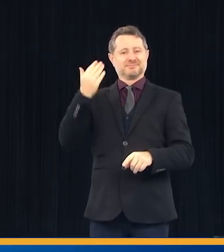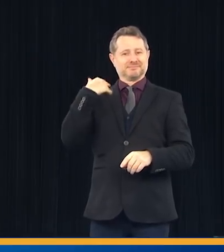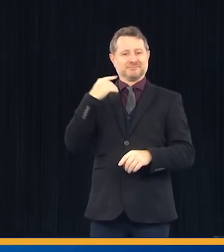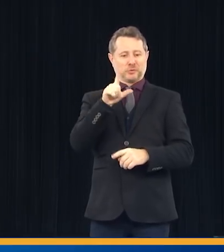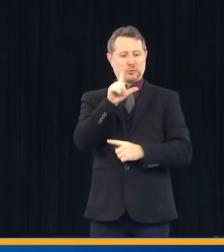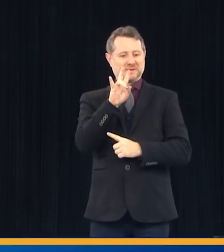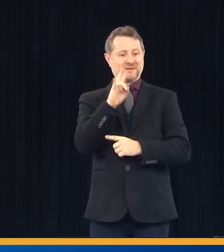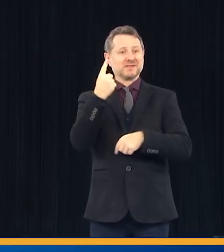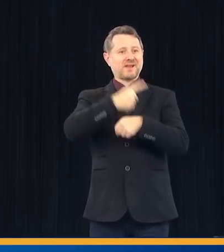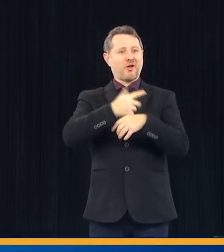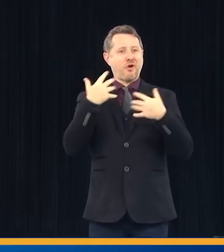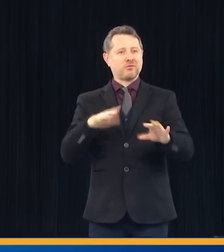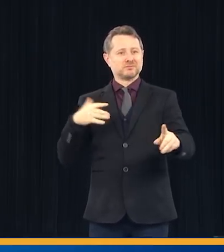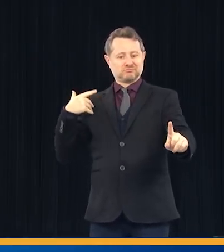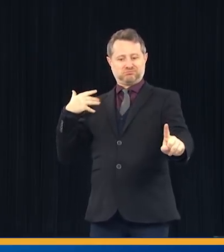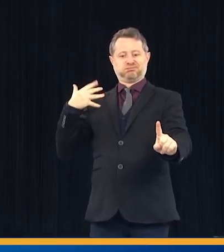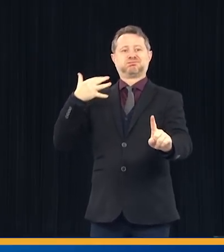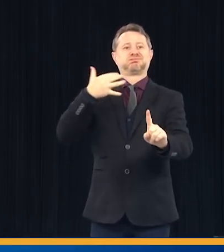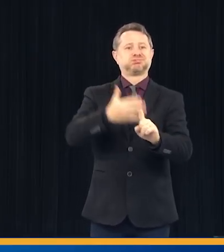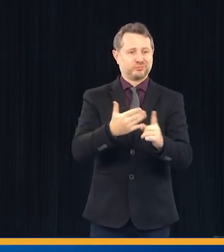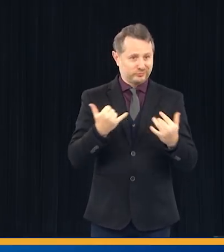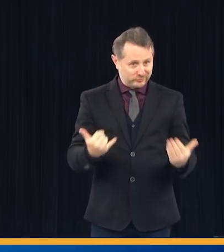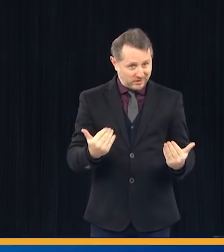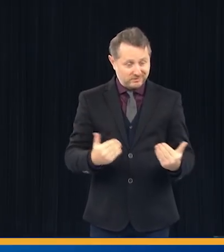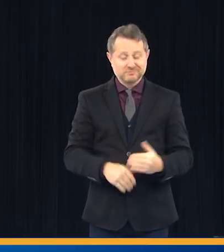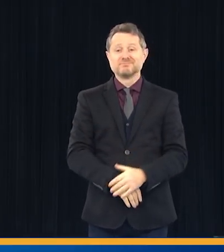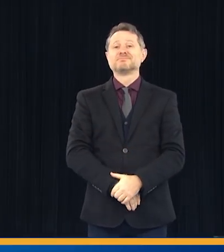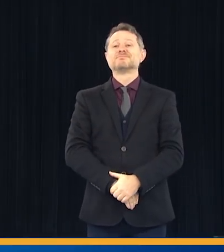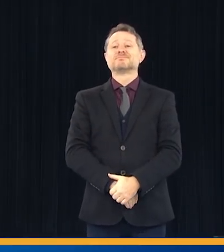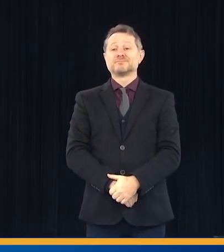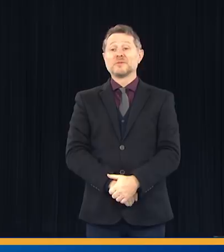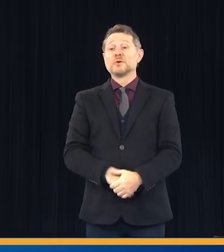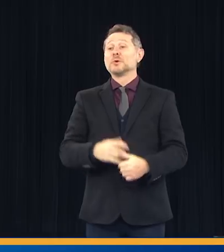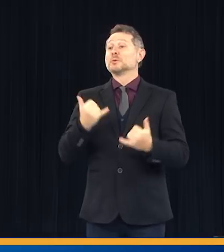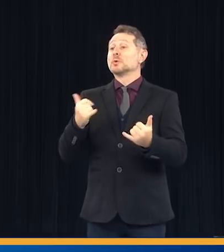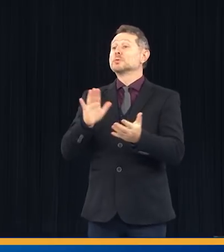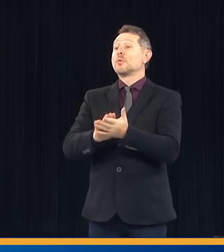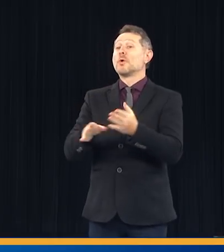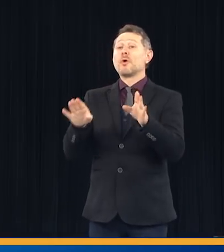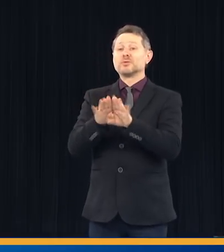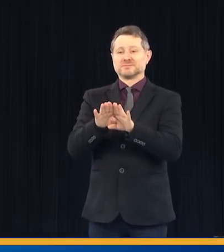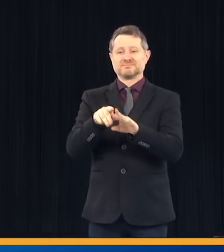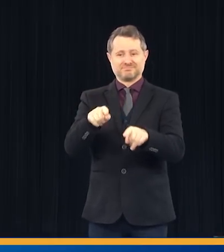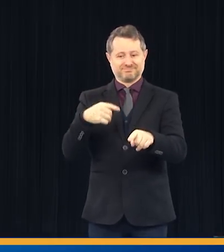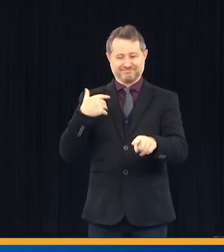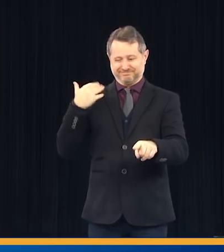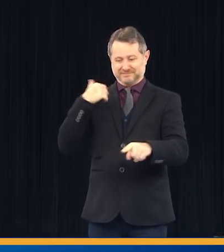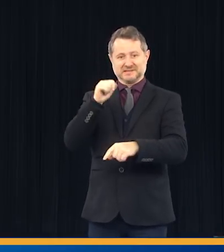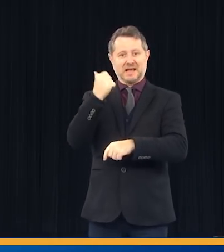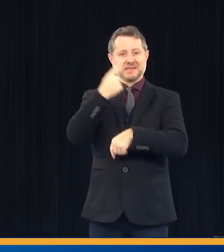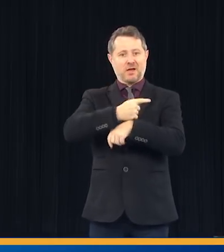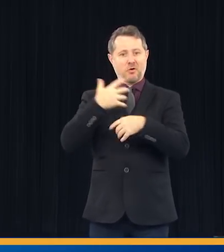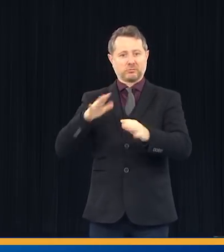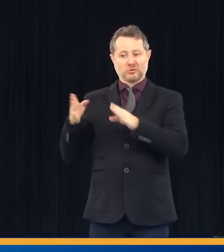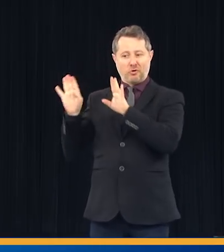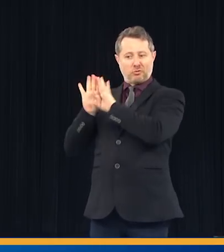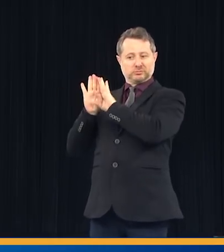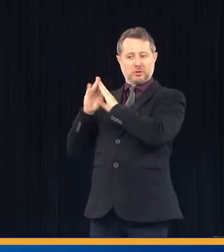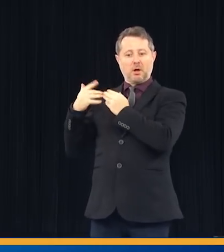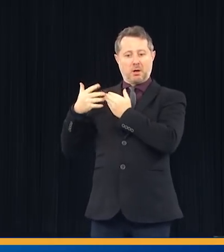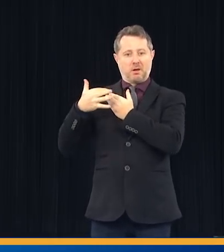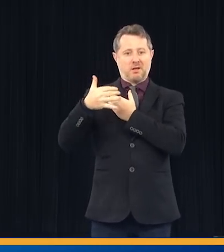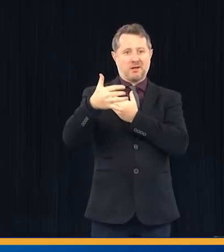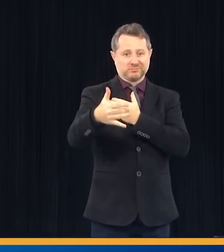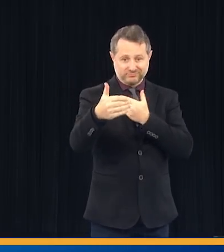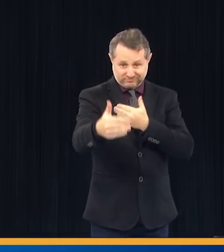New York schools closed only 10 days ago. The New Rochelle cluster, which was the highest cluster